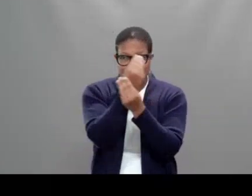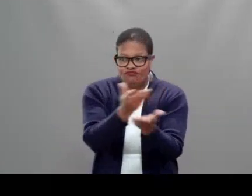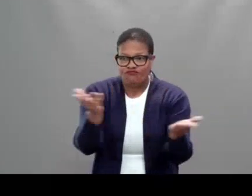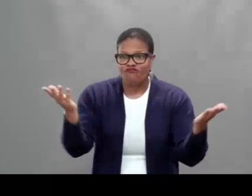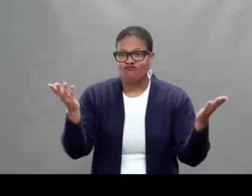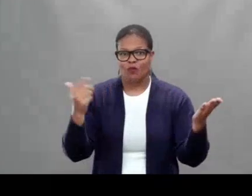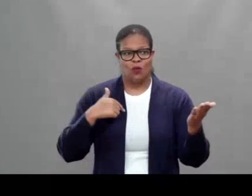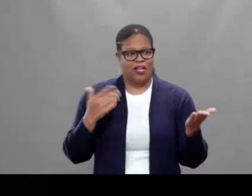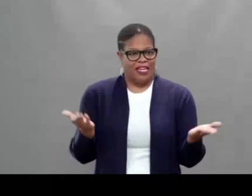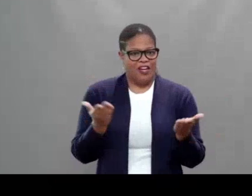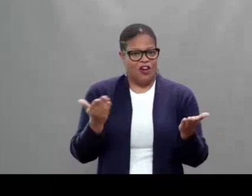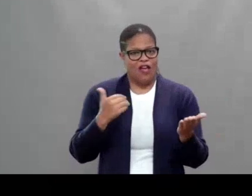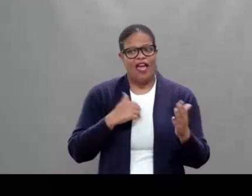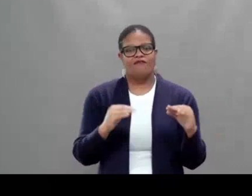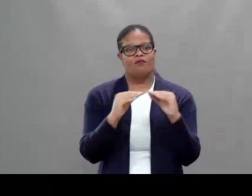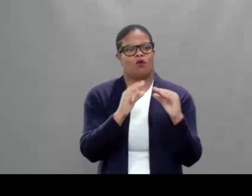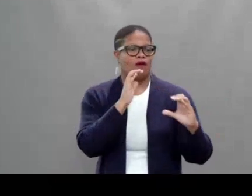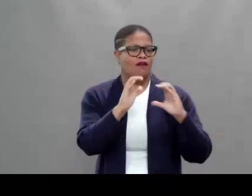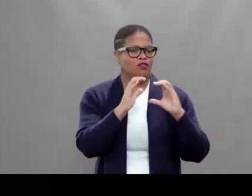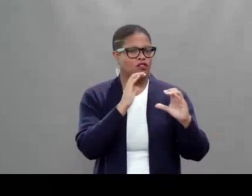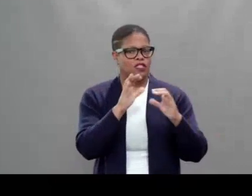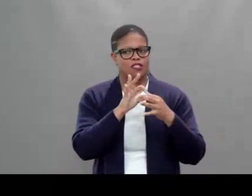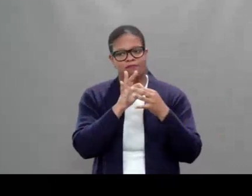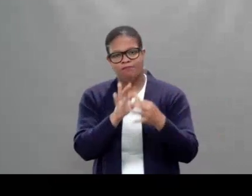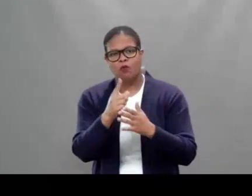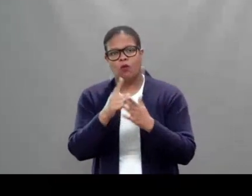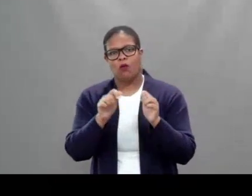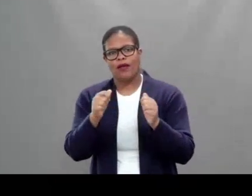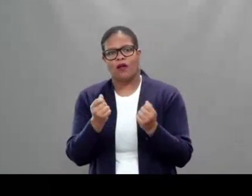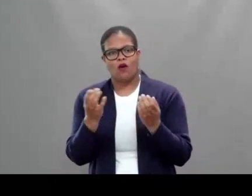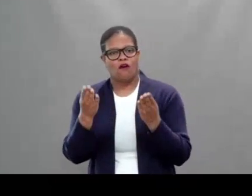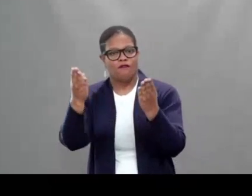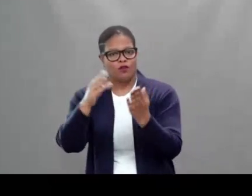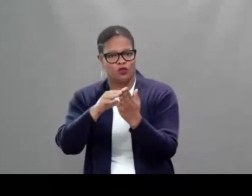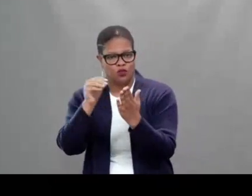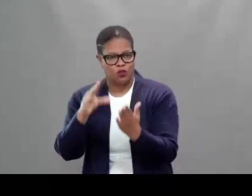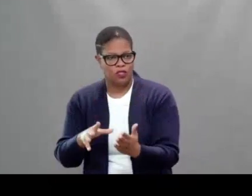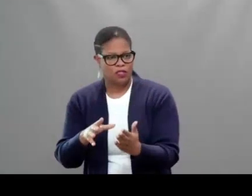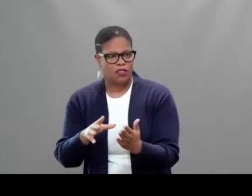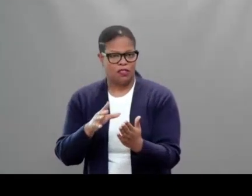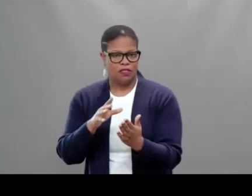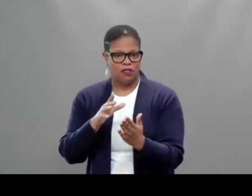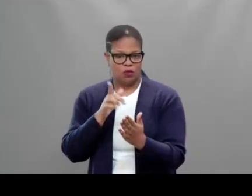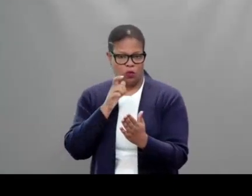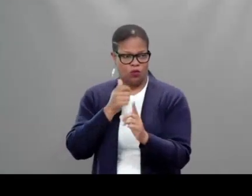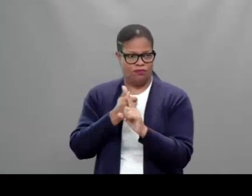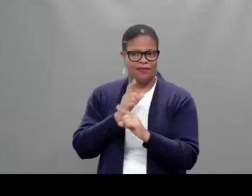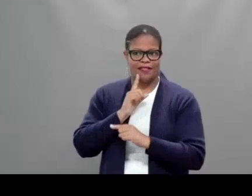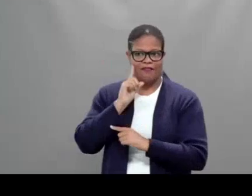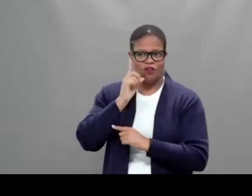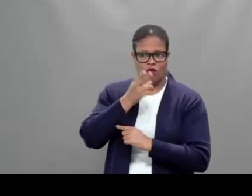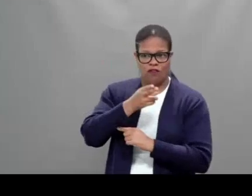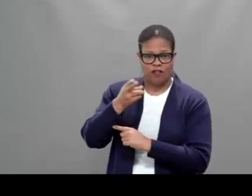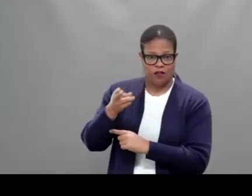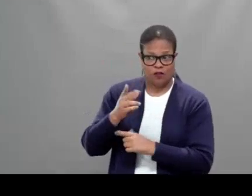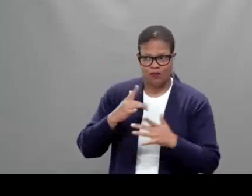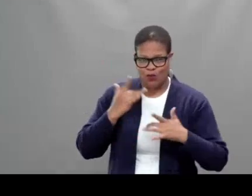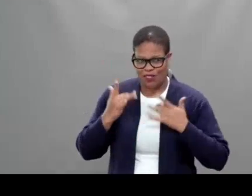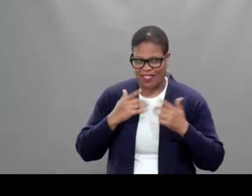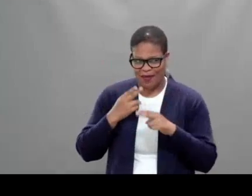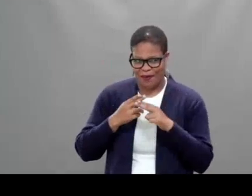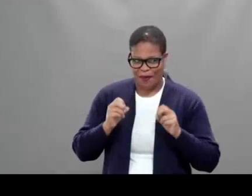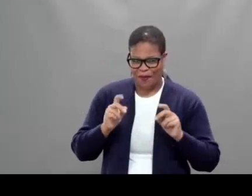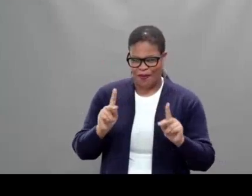little bit more and have some conversations about what we can offer the students who are deaf and hard of hearing. So we're excited about